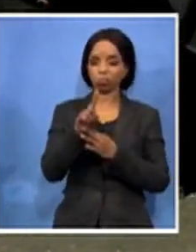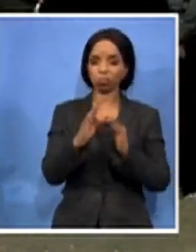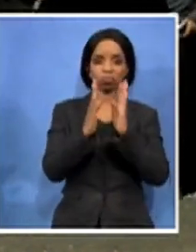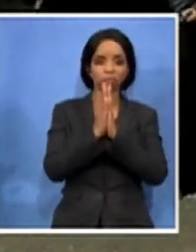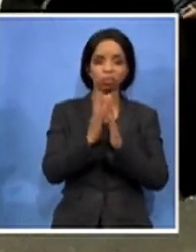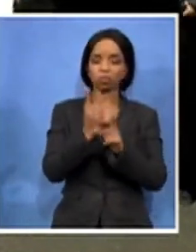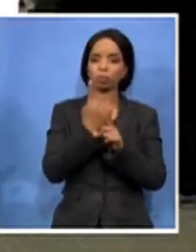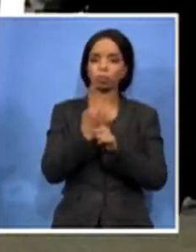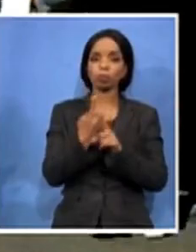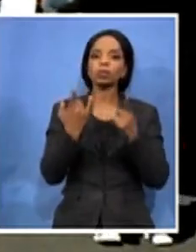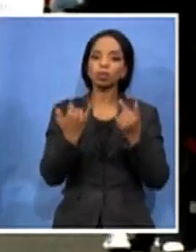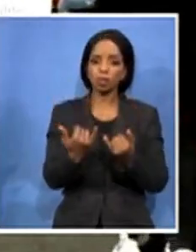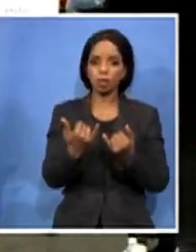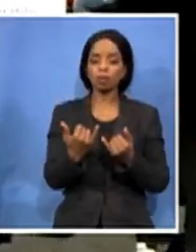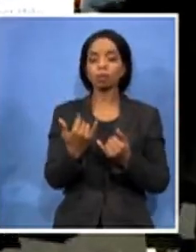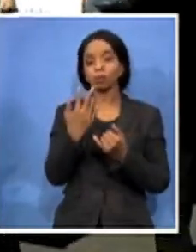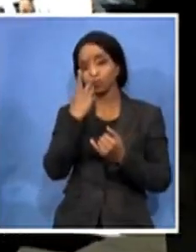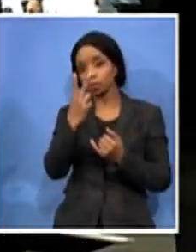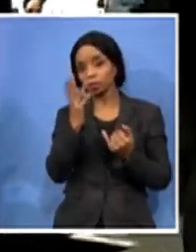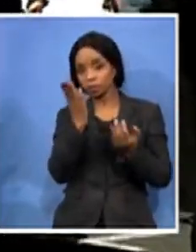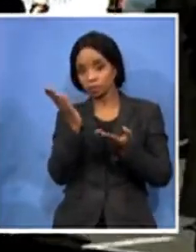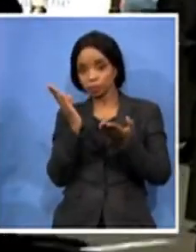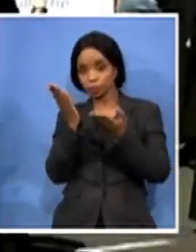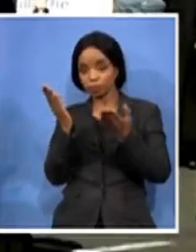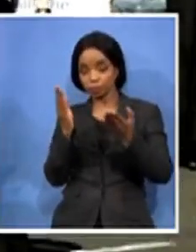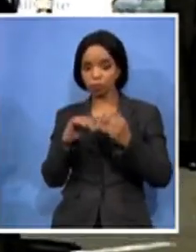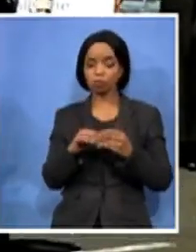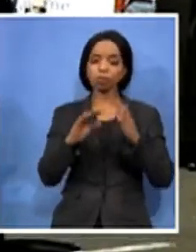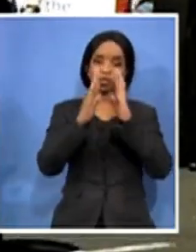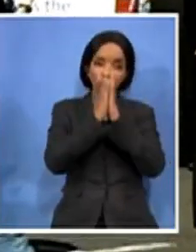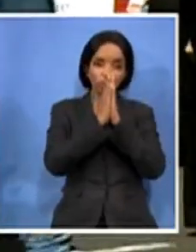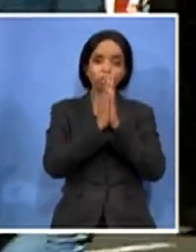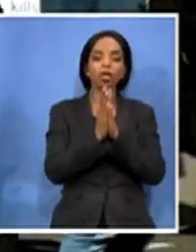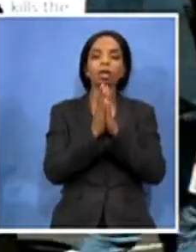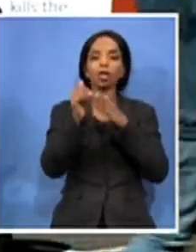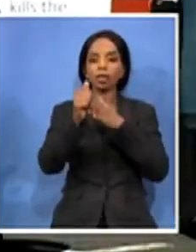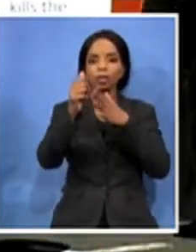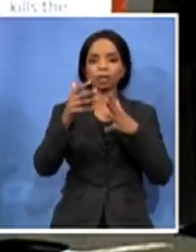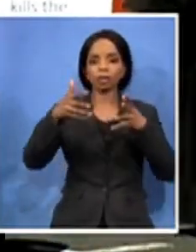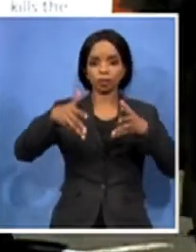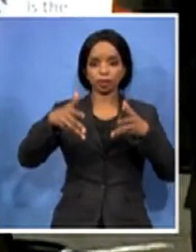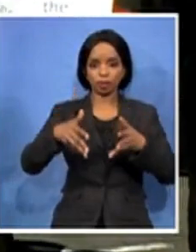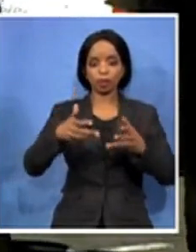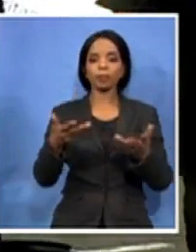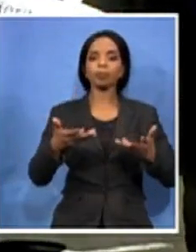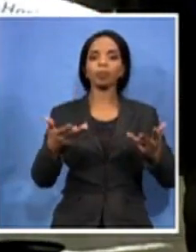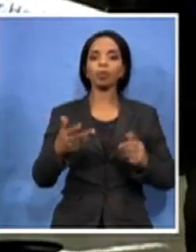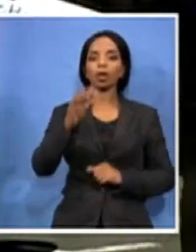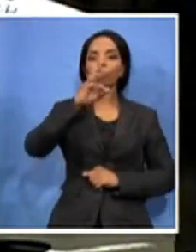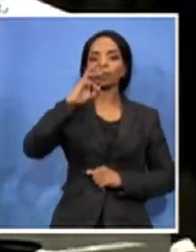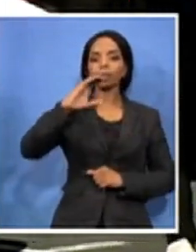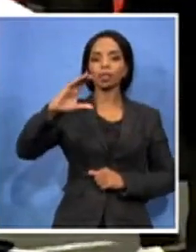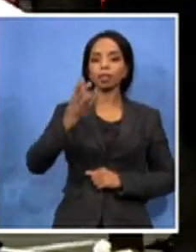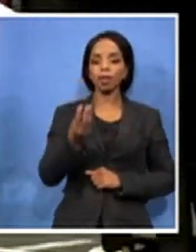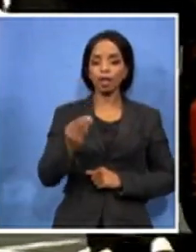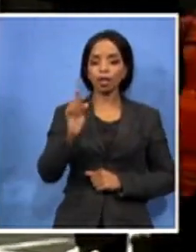leaders from across the Western Cape, of course, under the banner of the South African Council of Churches, have come together. And I